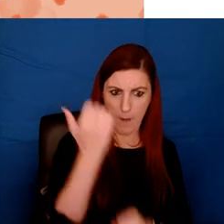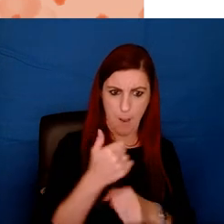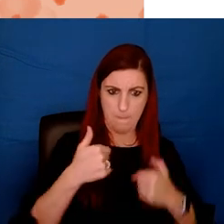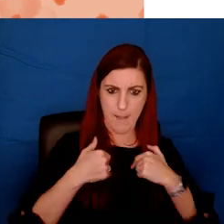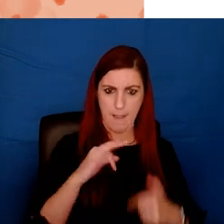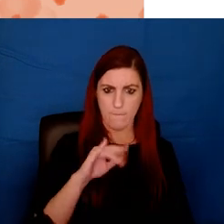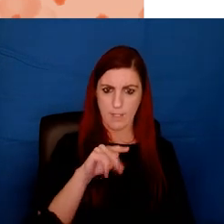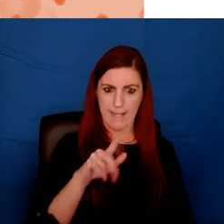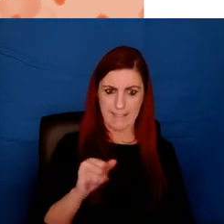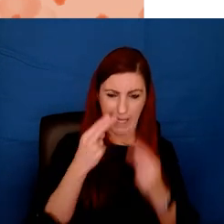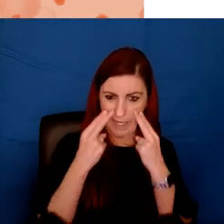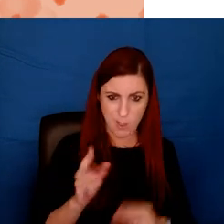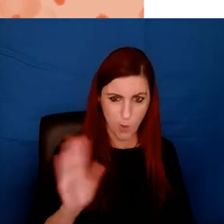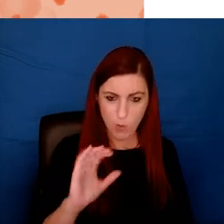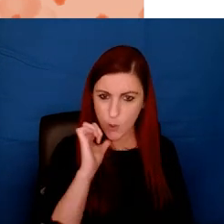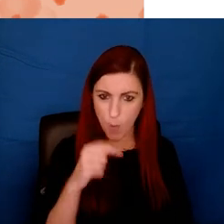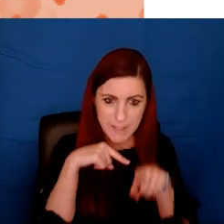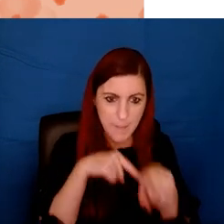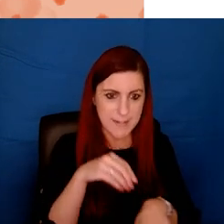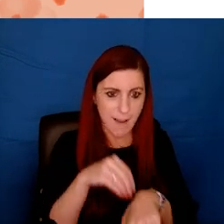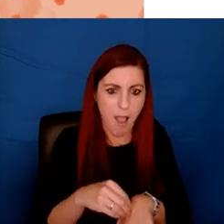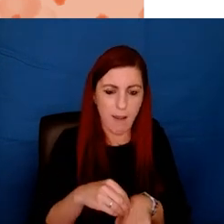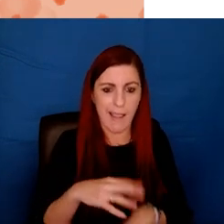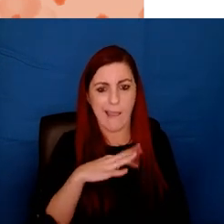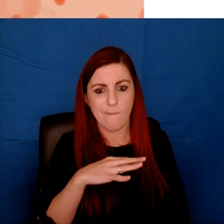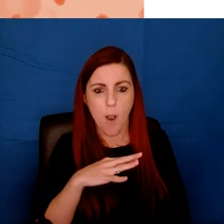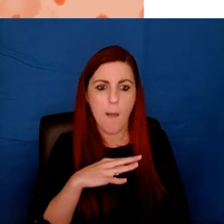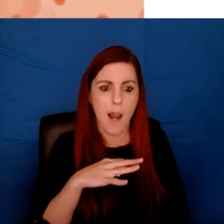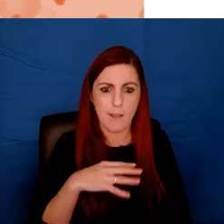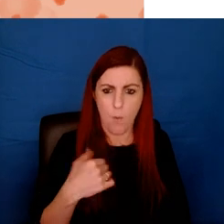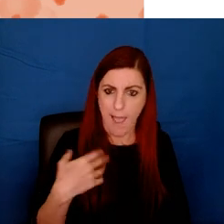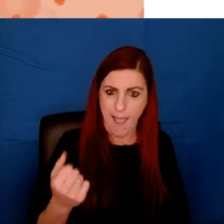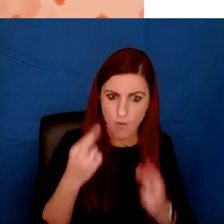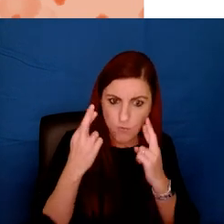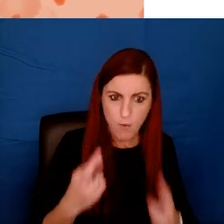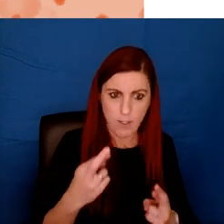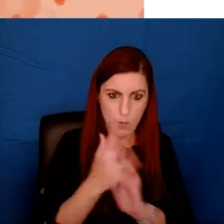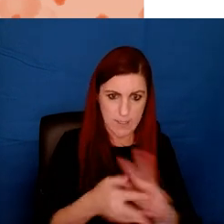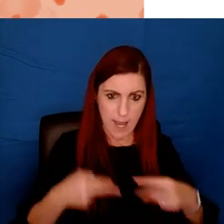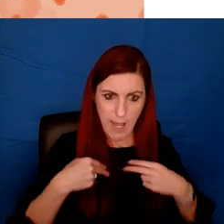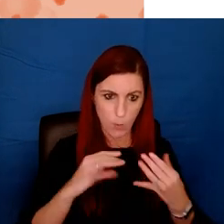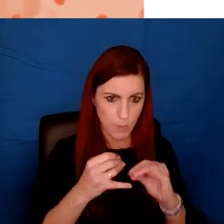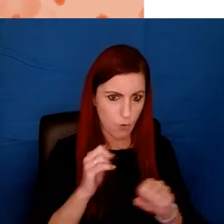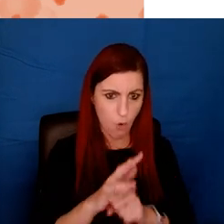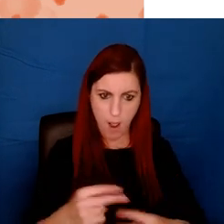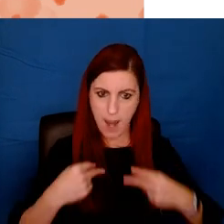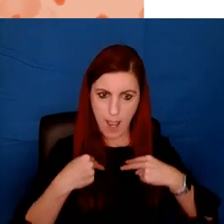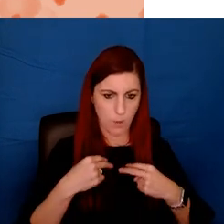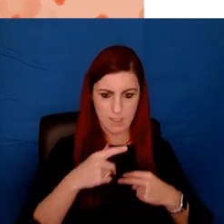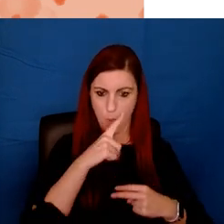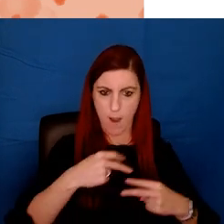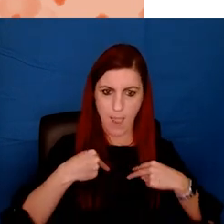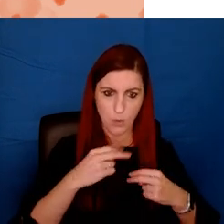fertility needs are. So don't be relying on the informal, you know, I have a right to sign language interpretation or language interpretation. It's